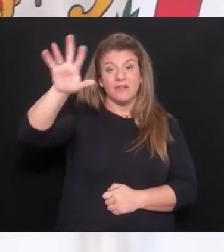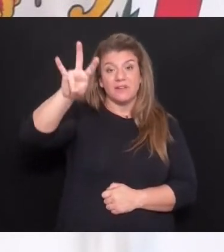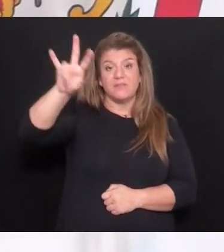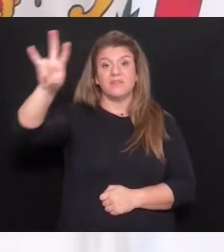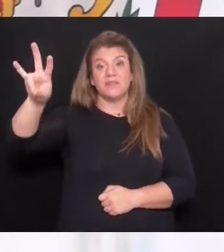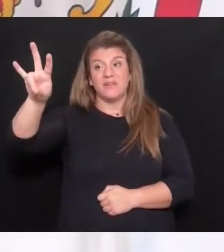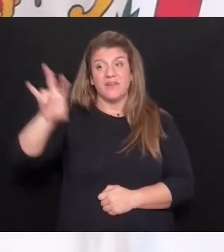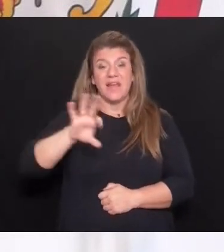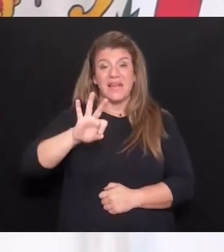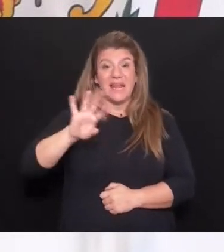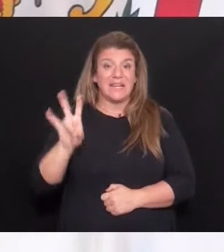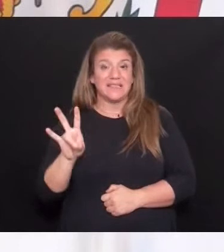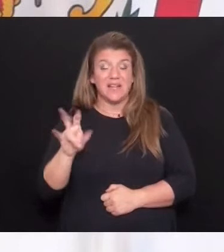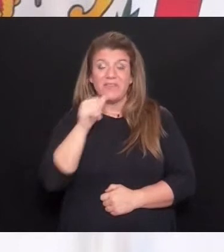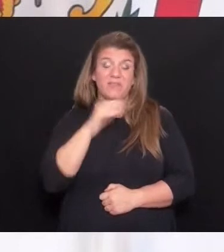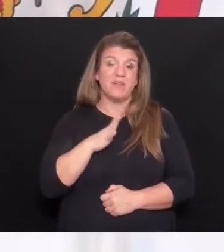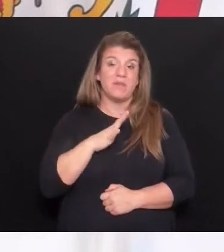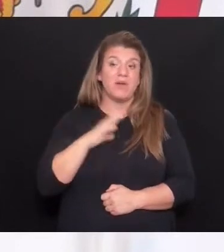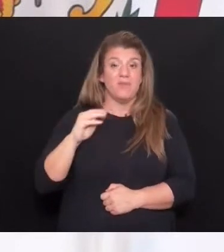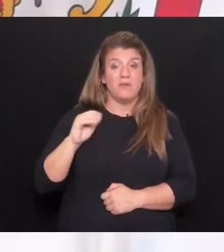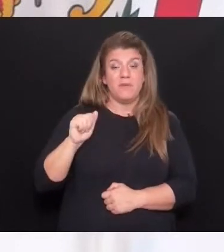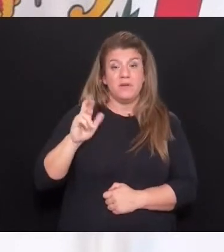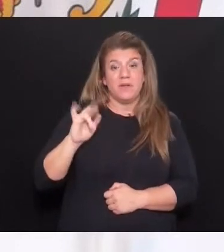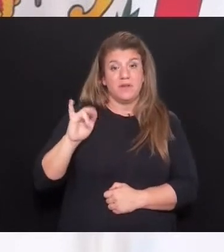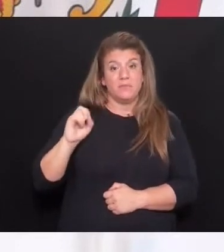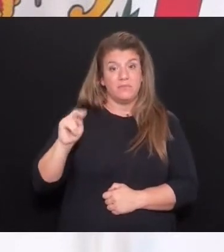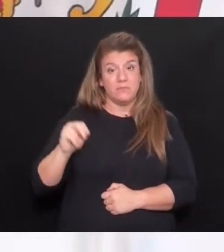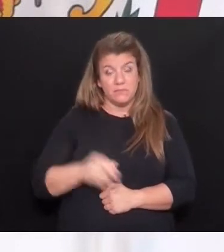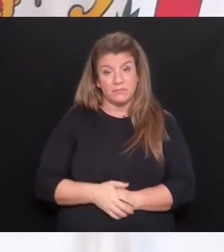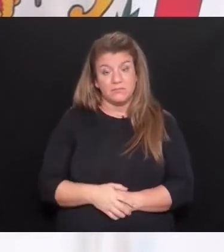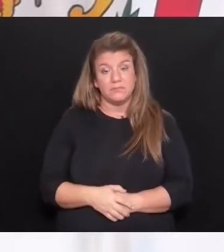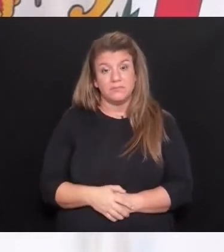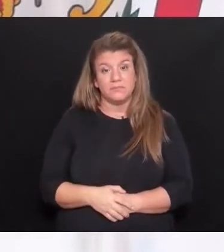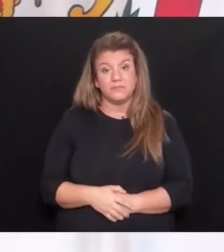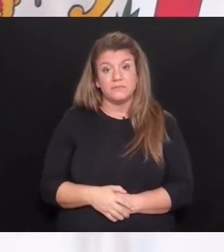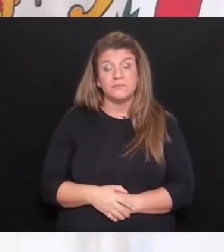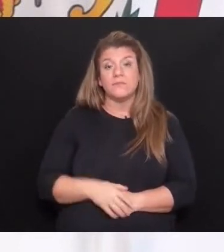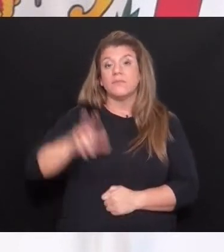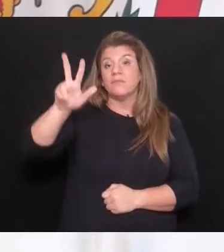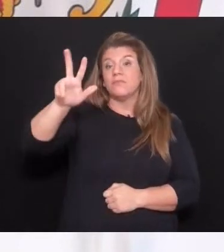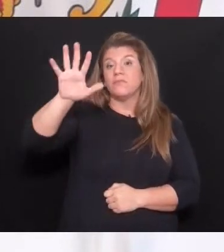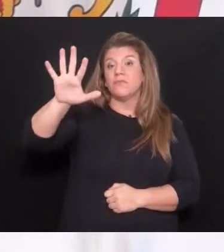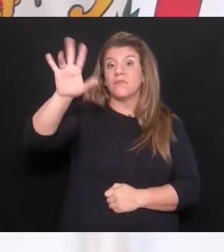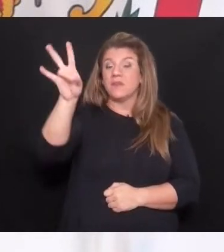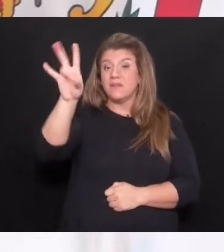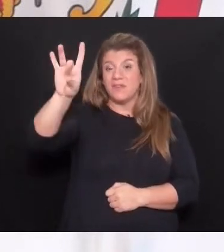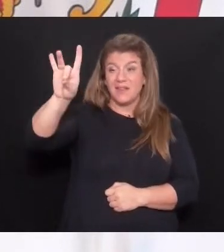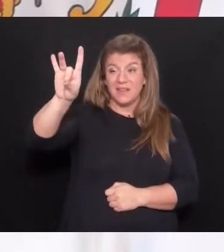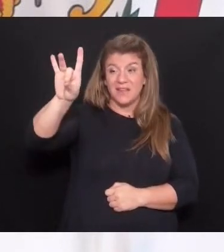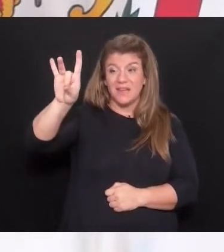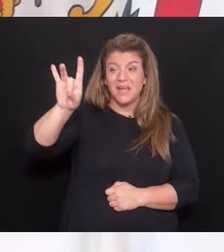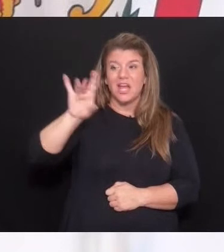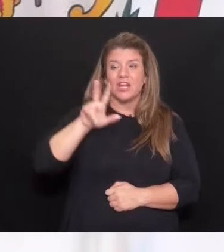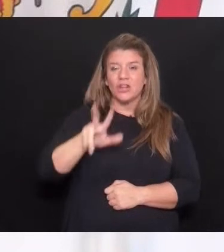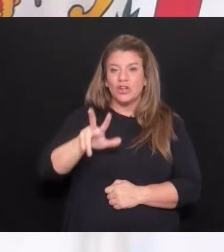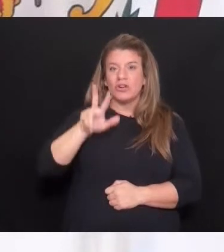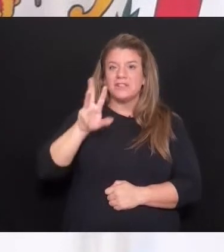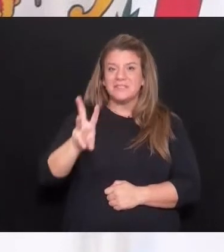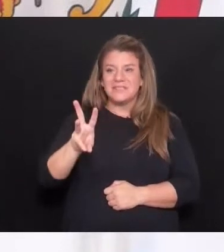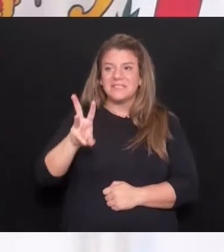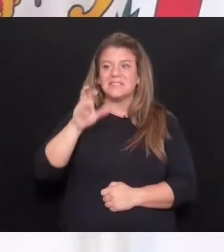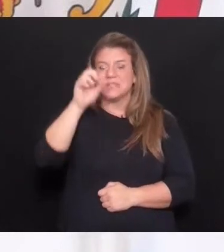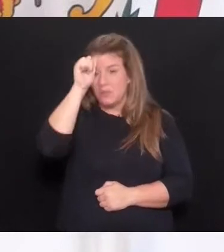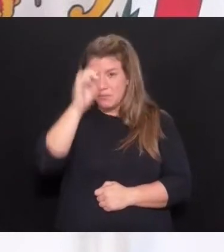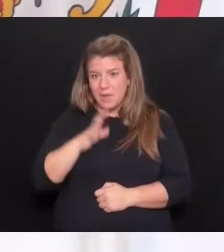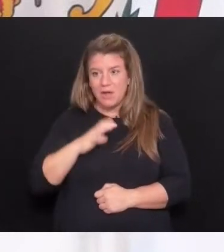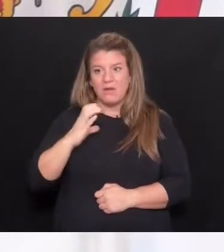3,577th death, a 97-year-old female from Marion County. The 3,578th death, a 36-year-old male